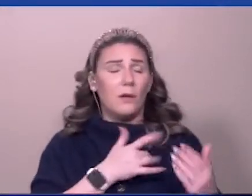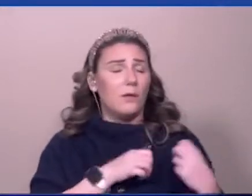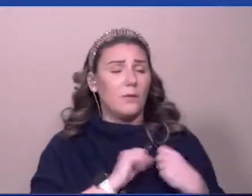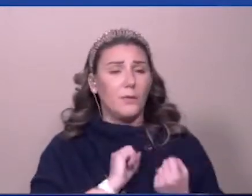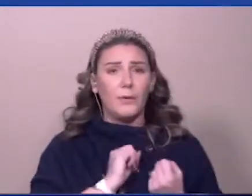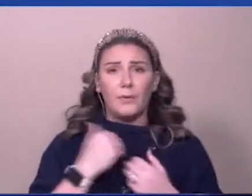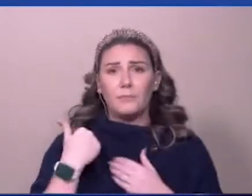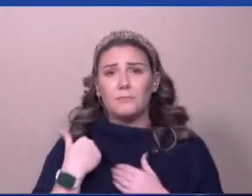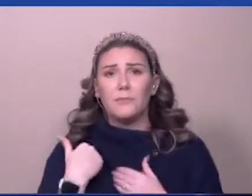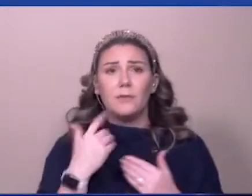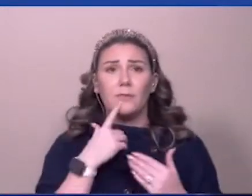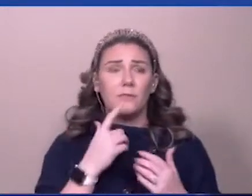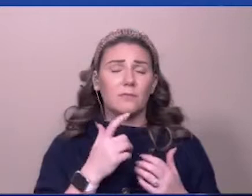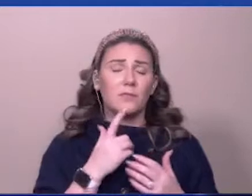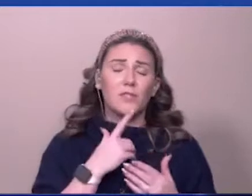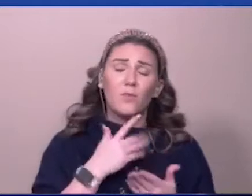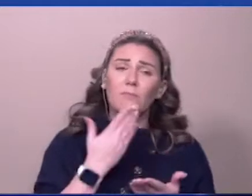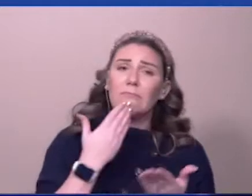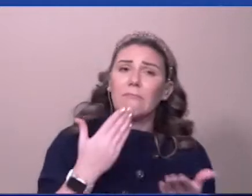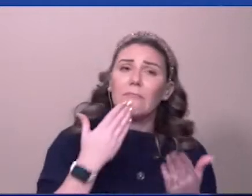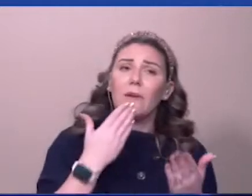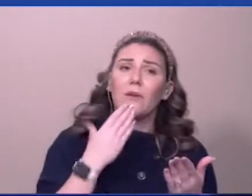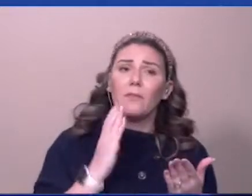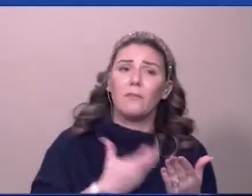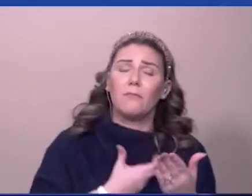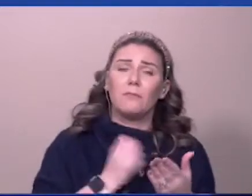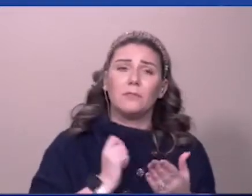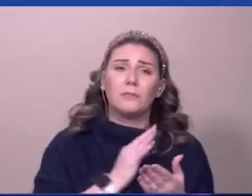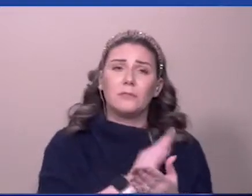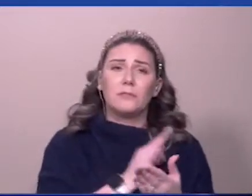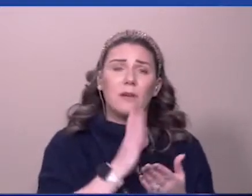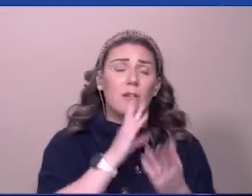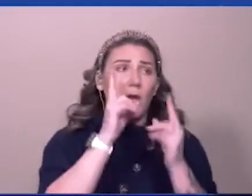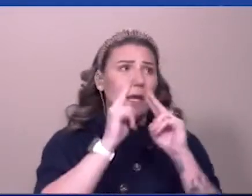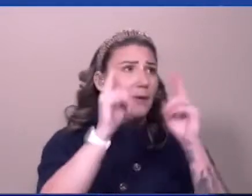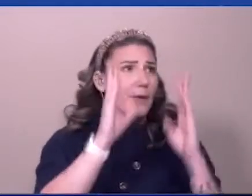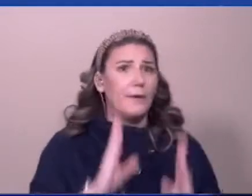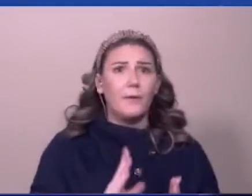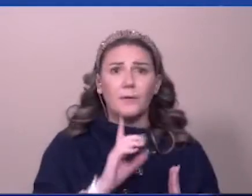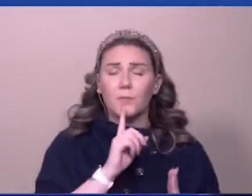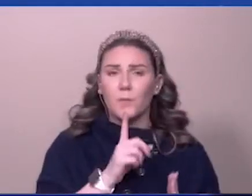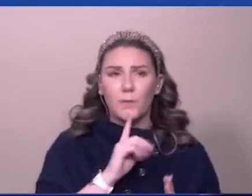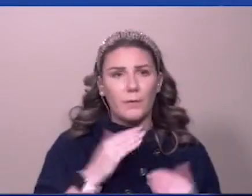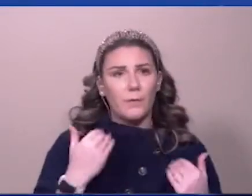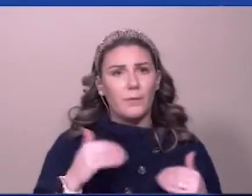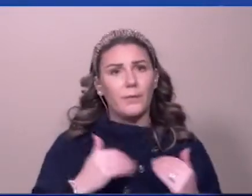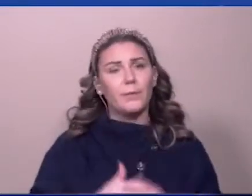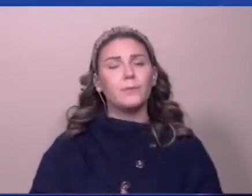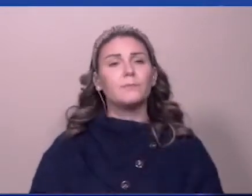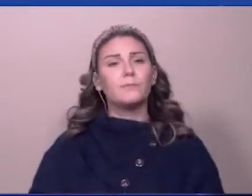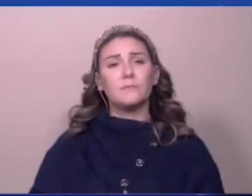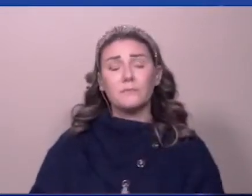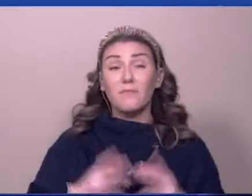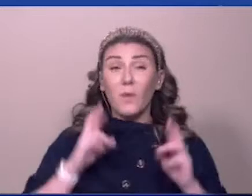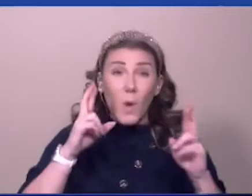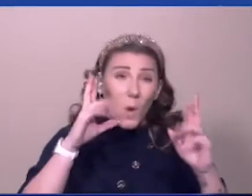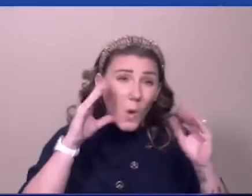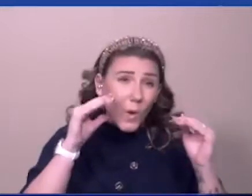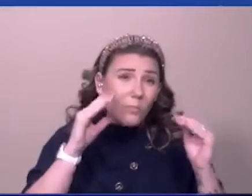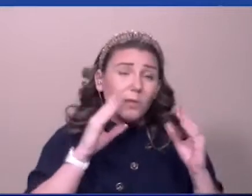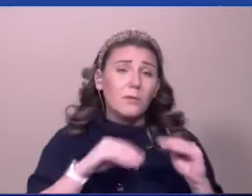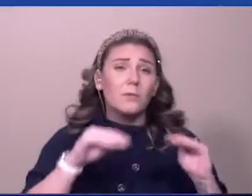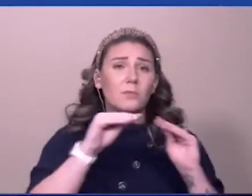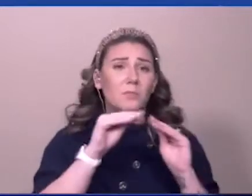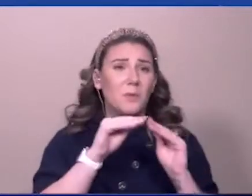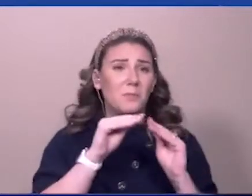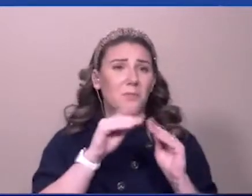So shout out to our staff who's been doing a heroic job throughout this, and I'm hoping that there will be more